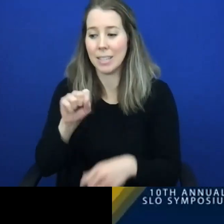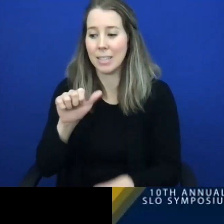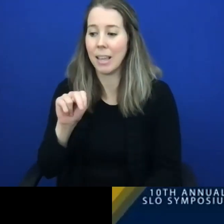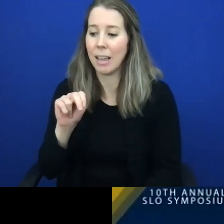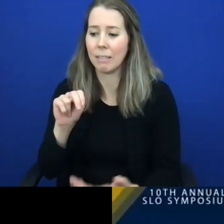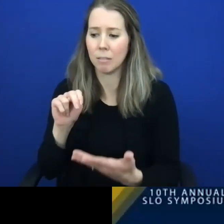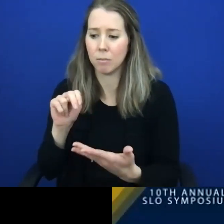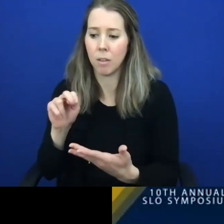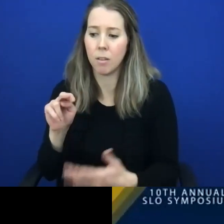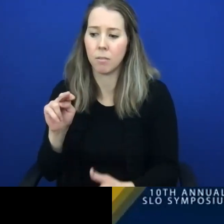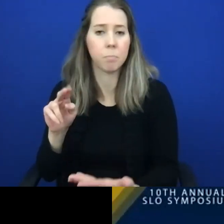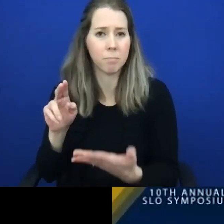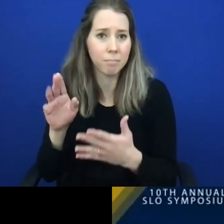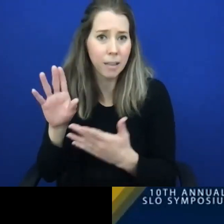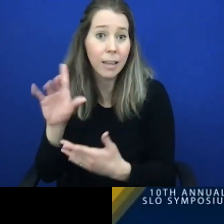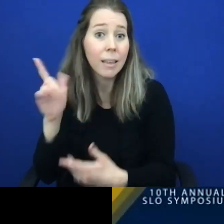Moodian.